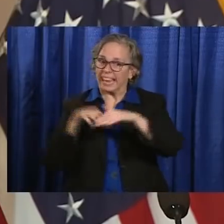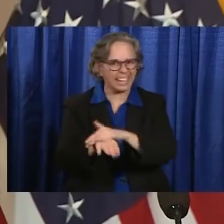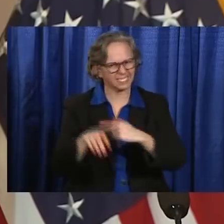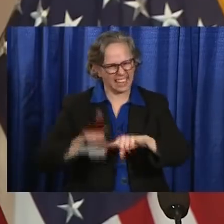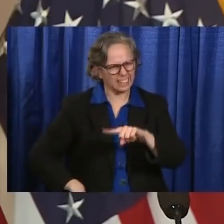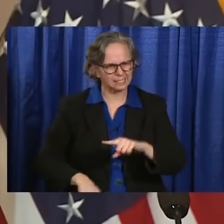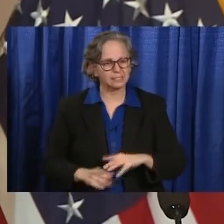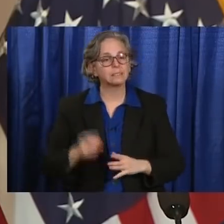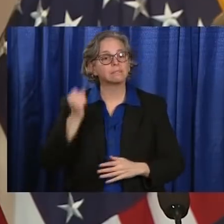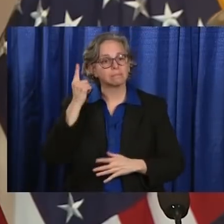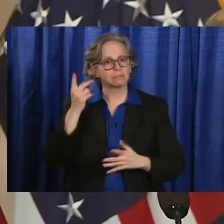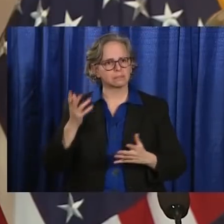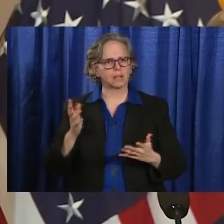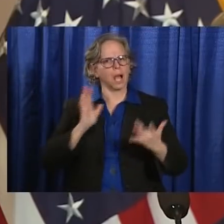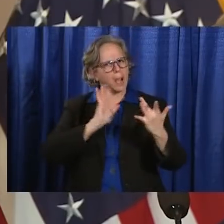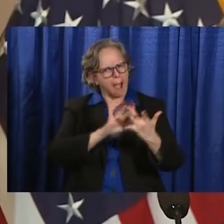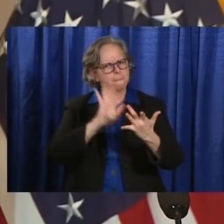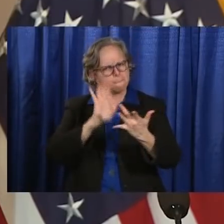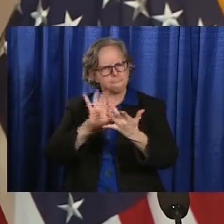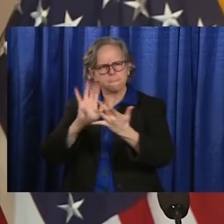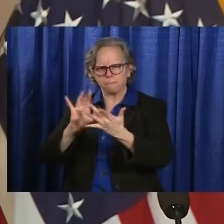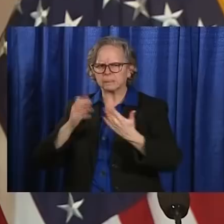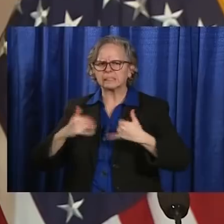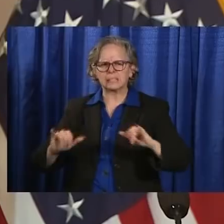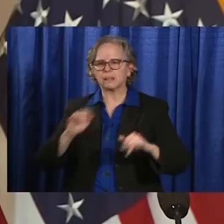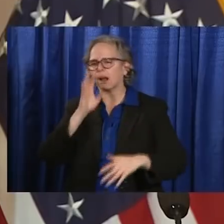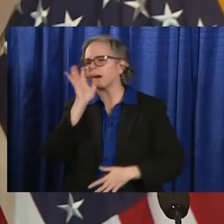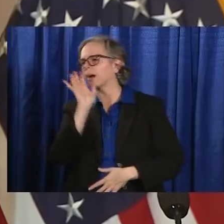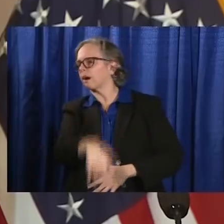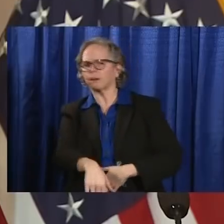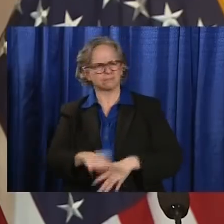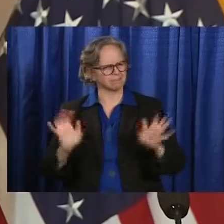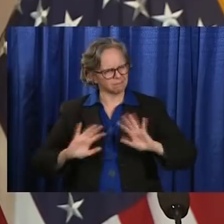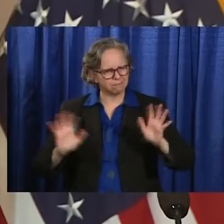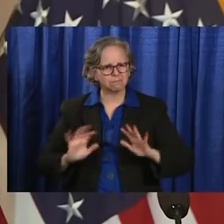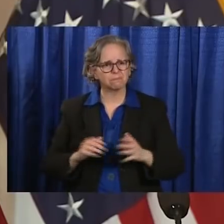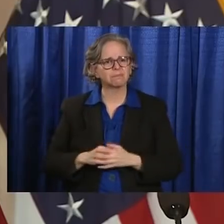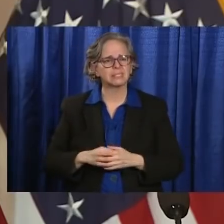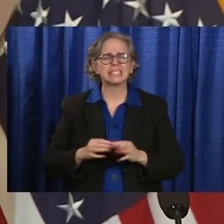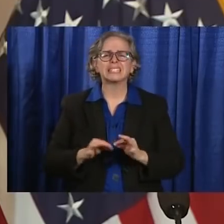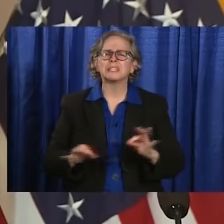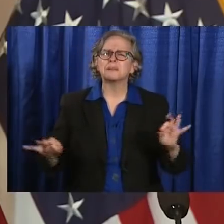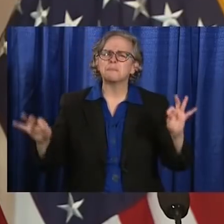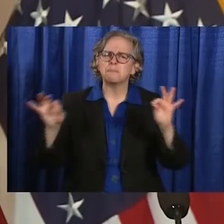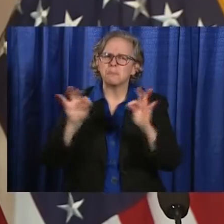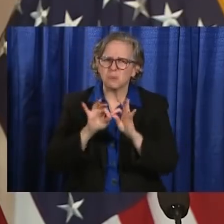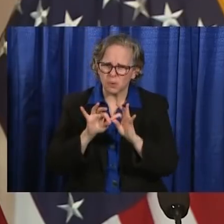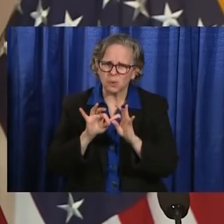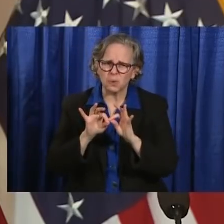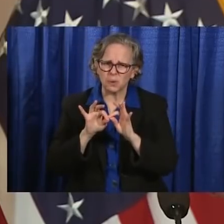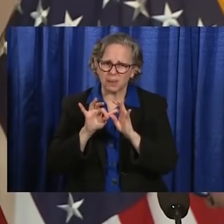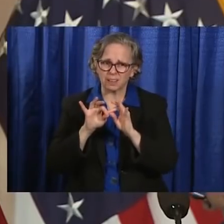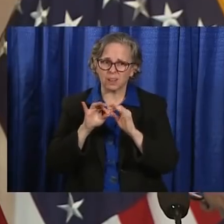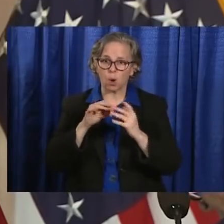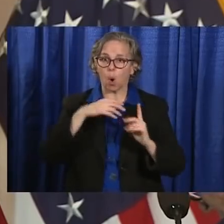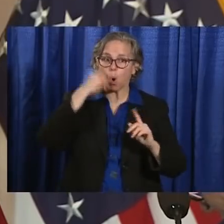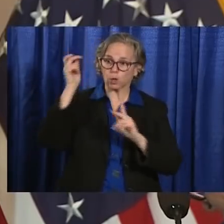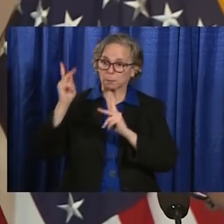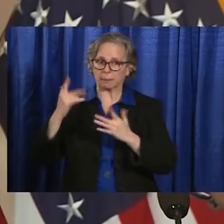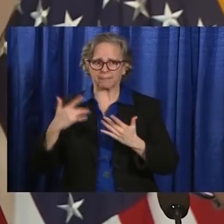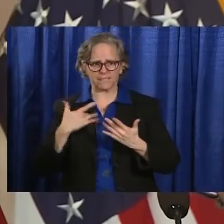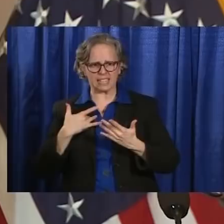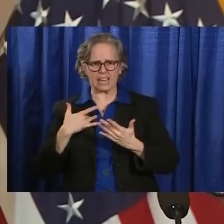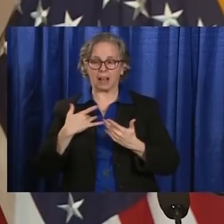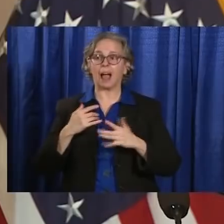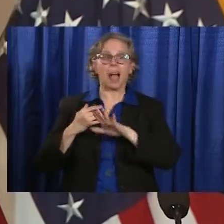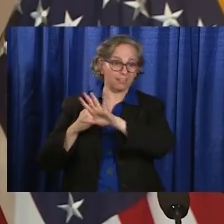in contact because we do understand how important contact is, both for the individuals and their loved ones who care for